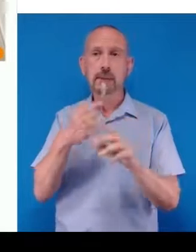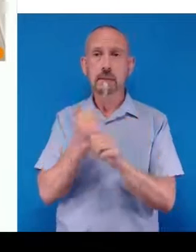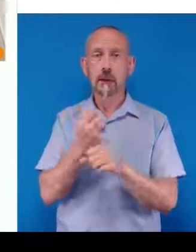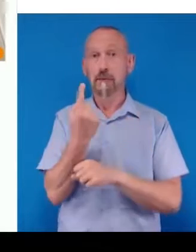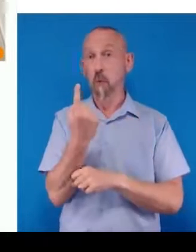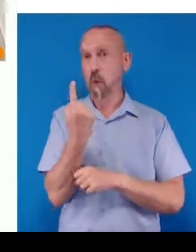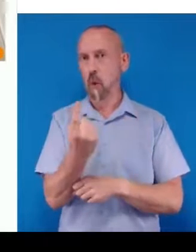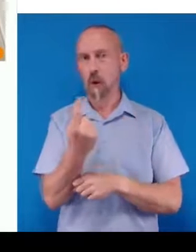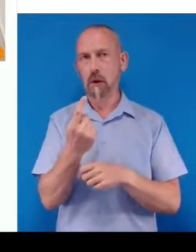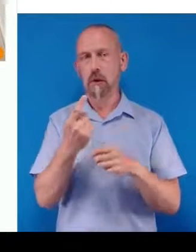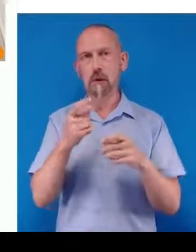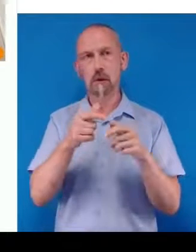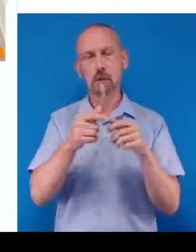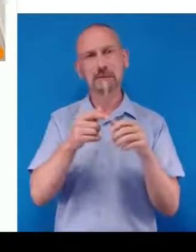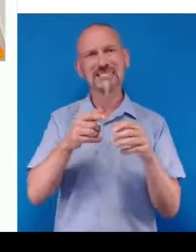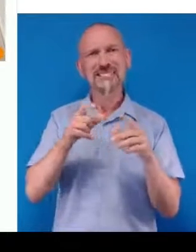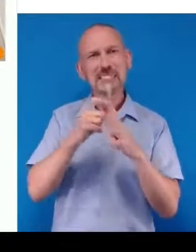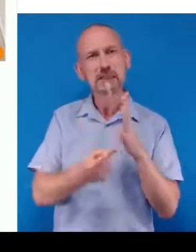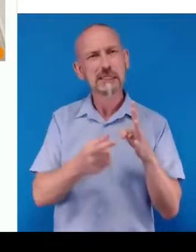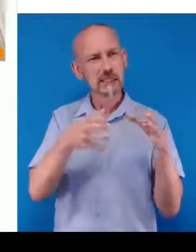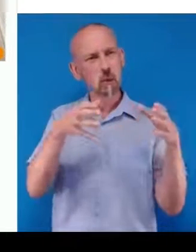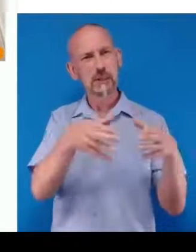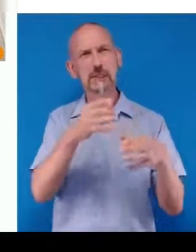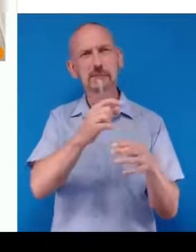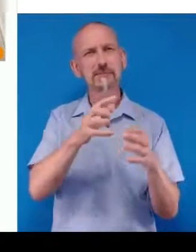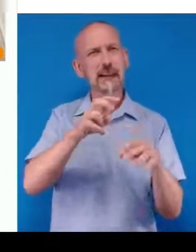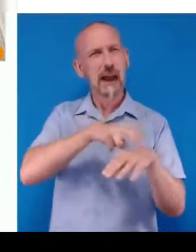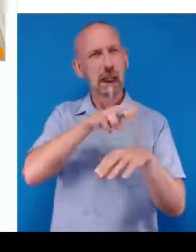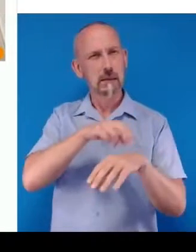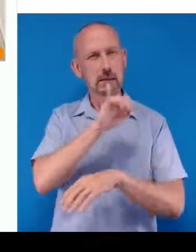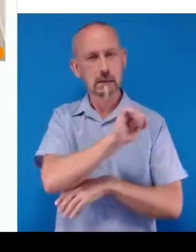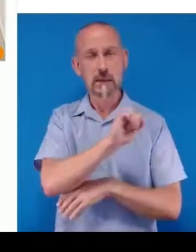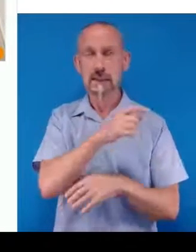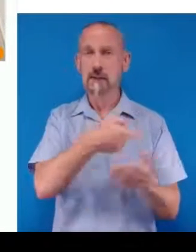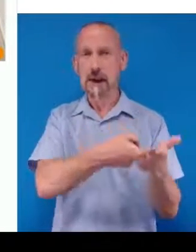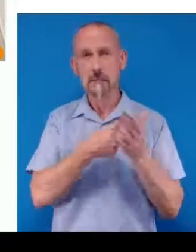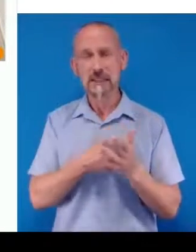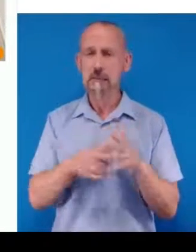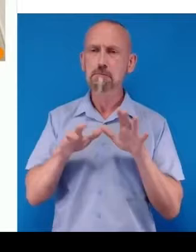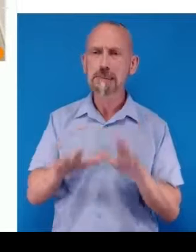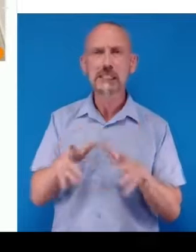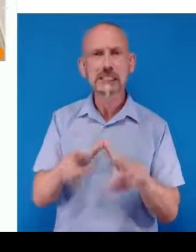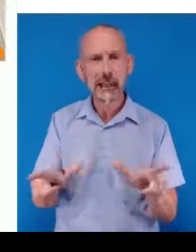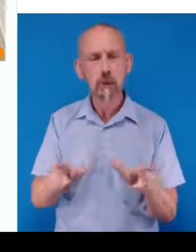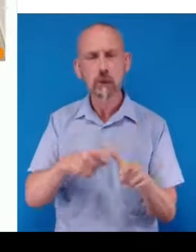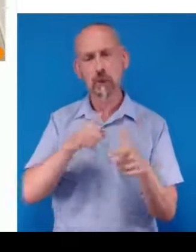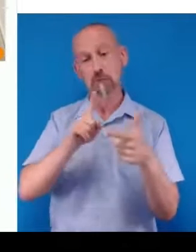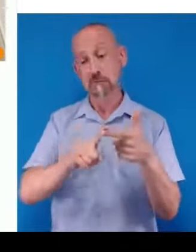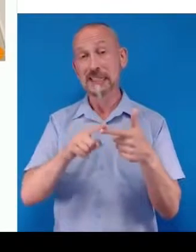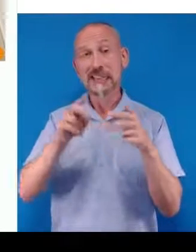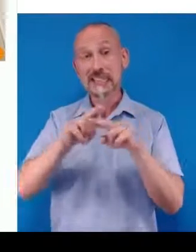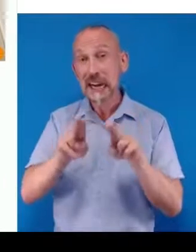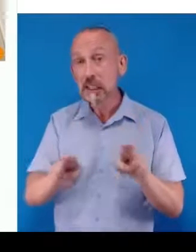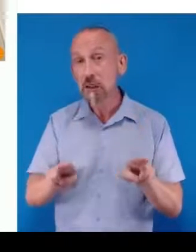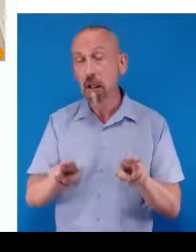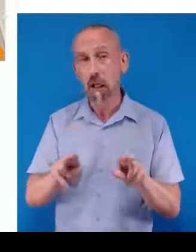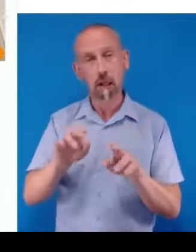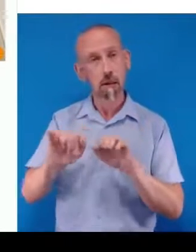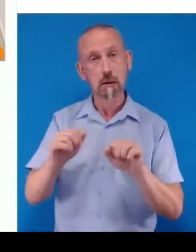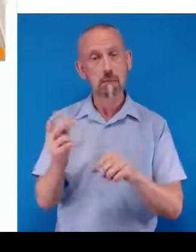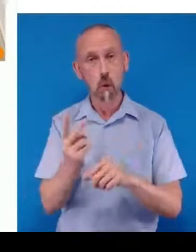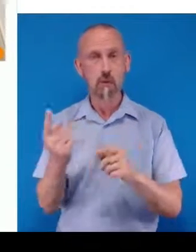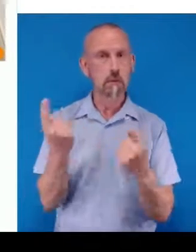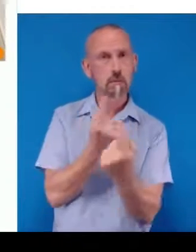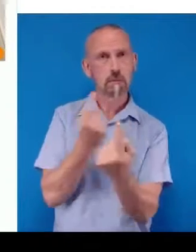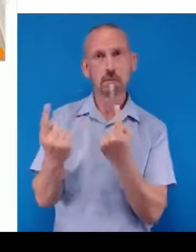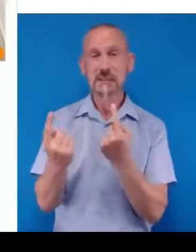that you would have British Sign Language, International Sign Language, depending on your audience. Now, I don't know anybody with that budget.